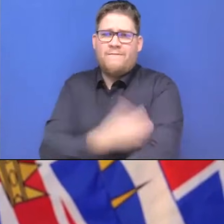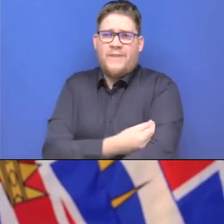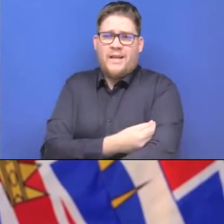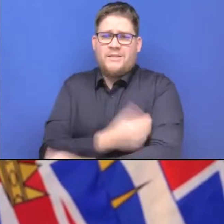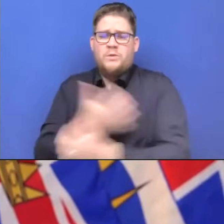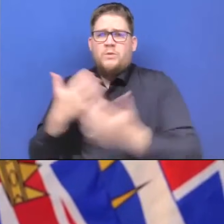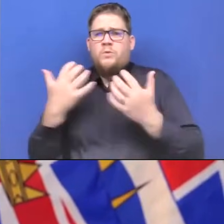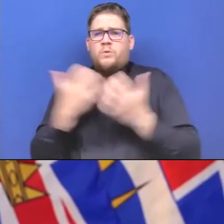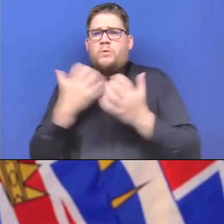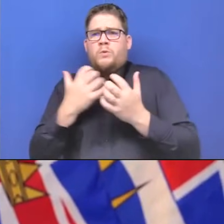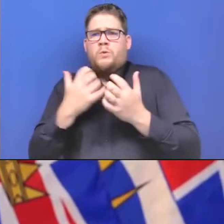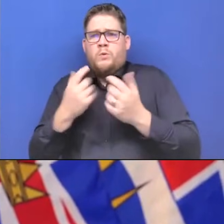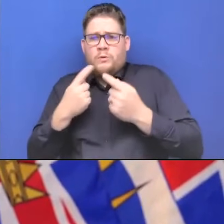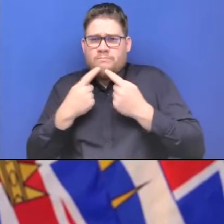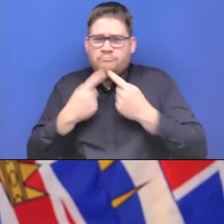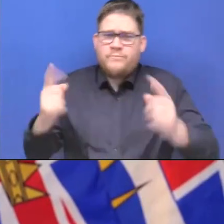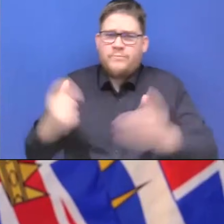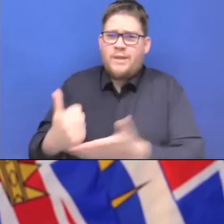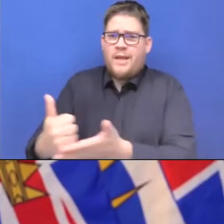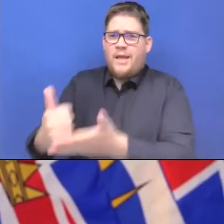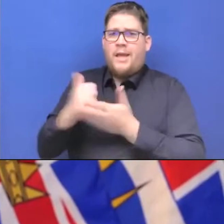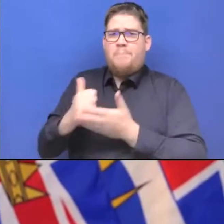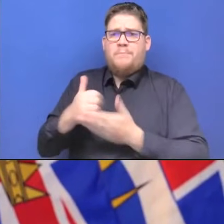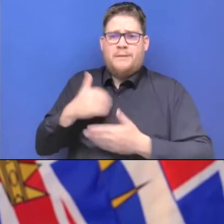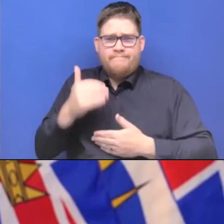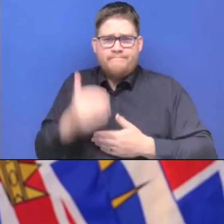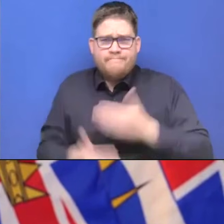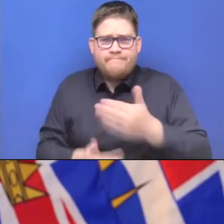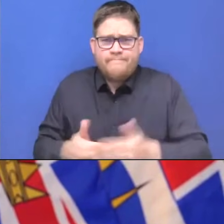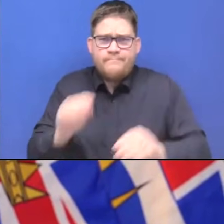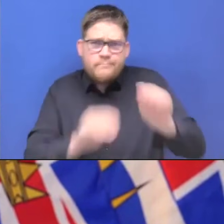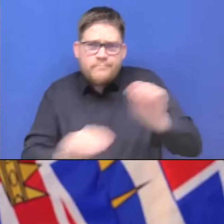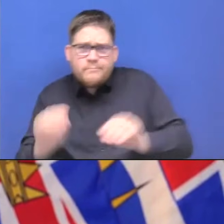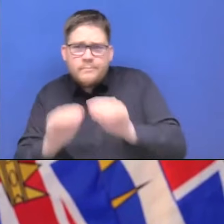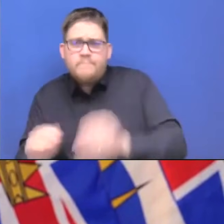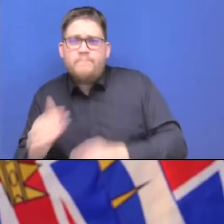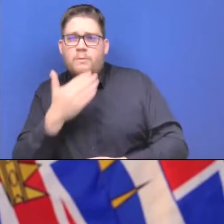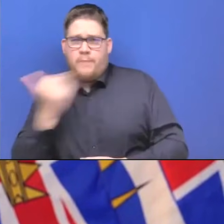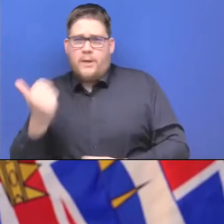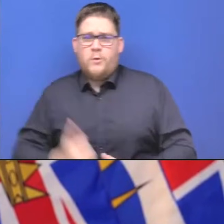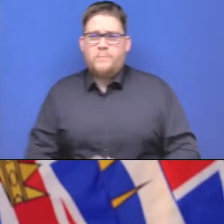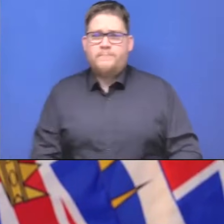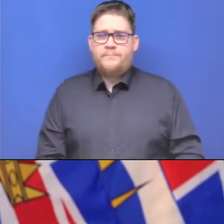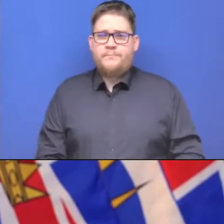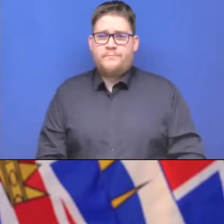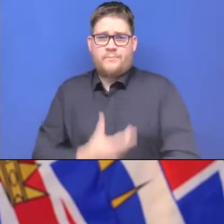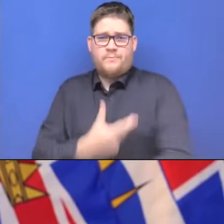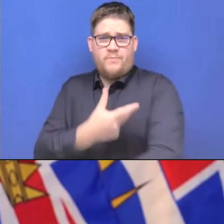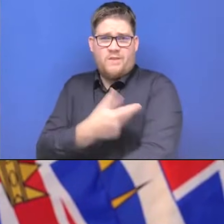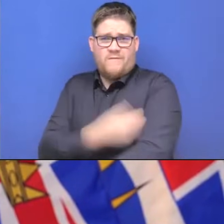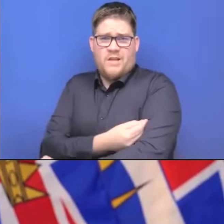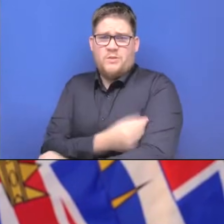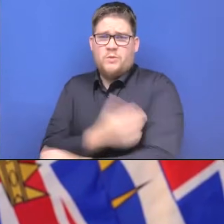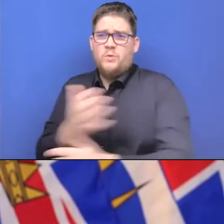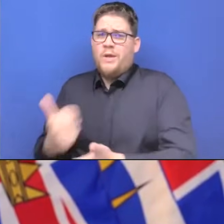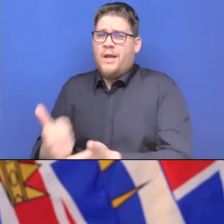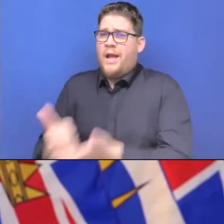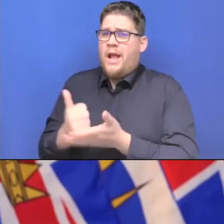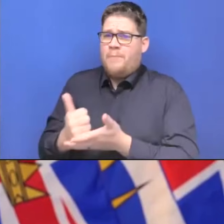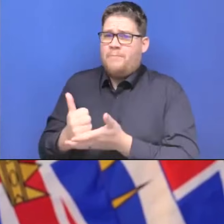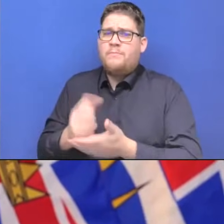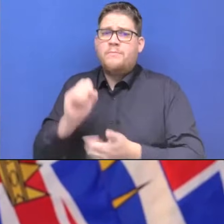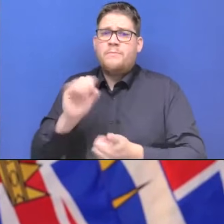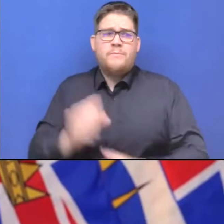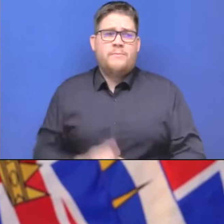Columbia. As you know, vaccination is making a tremendous difference. 89.6% of